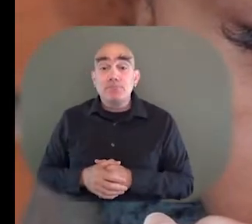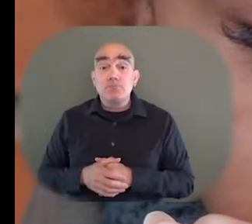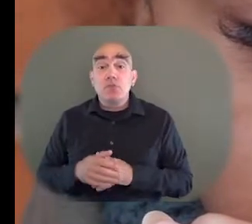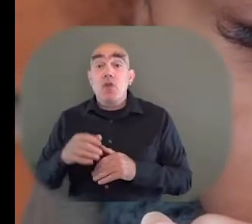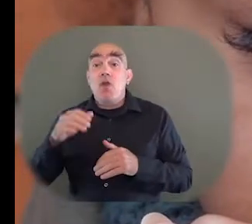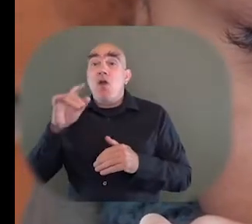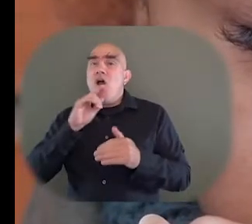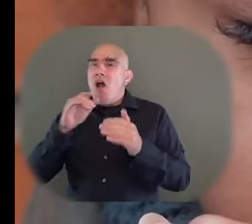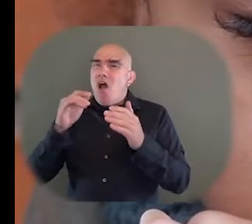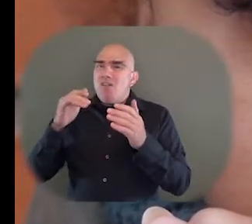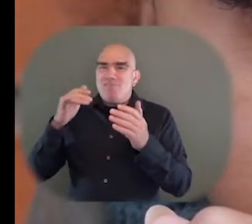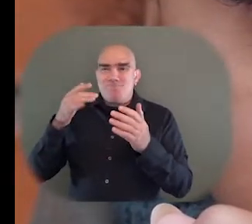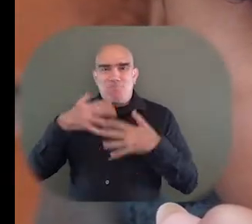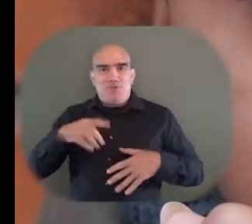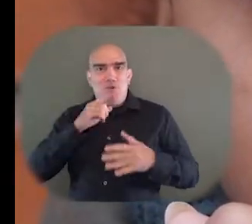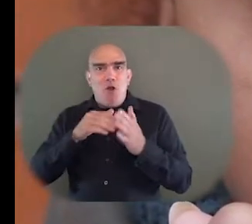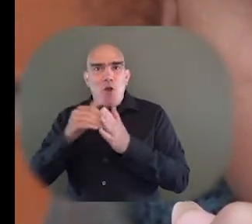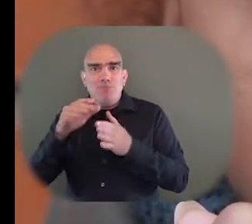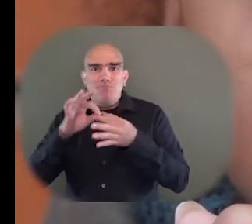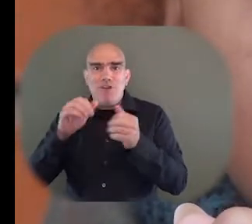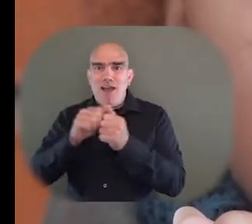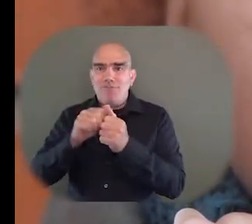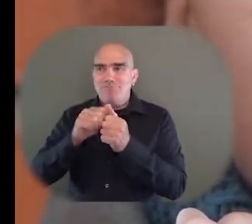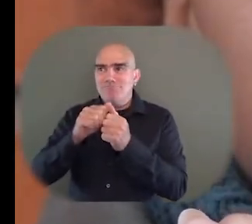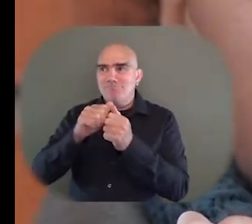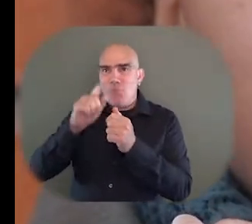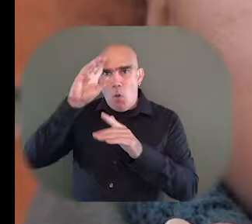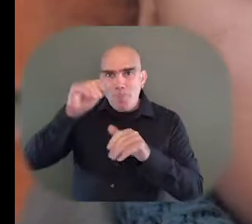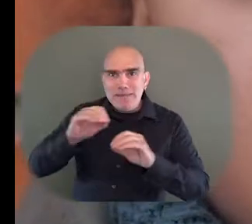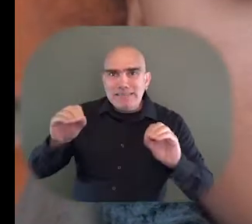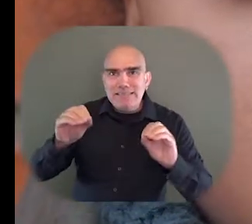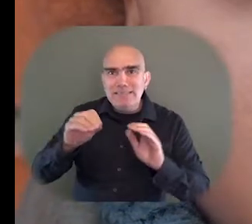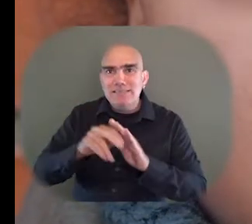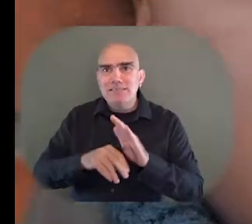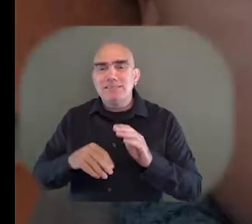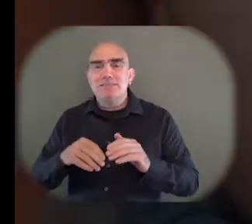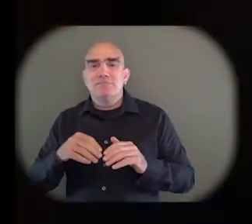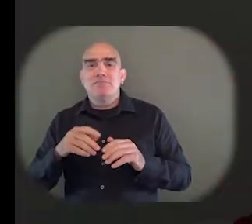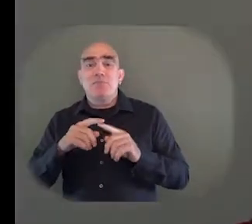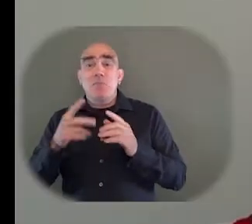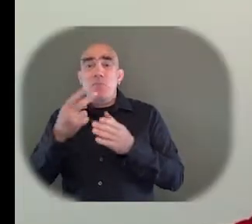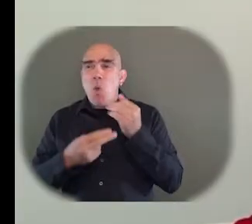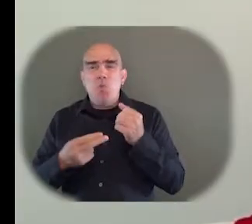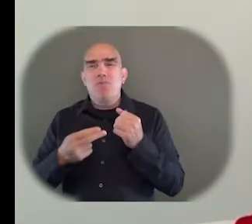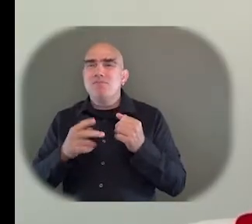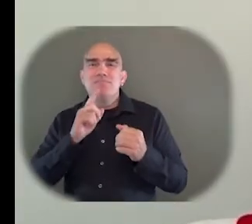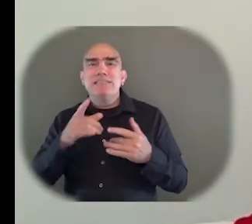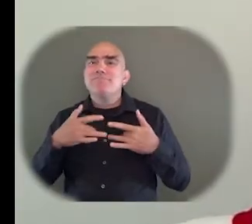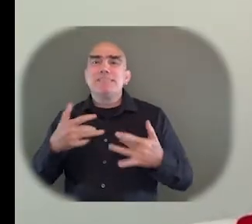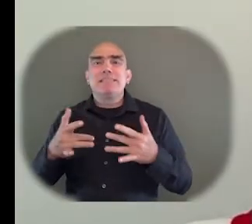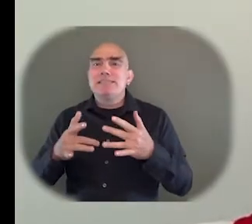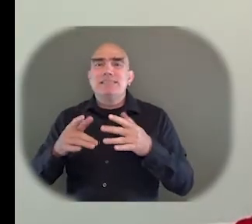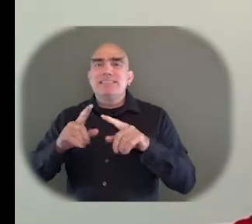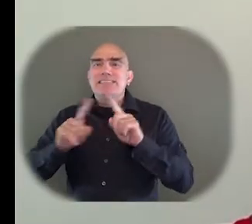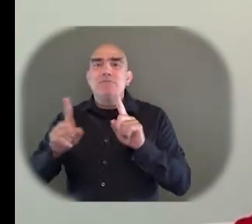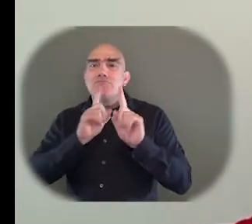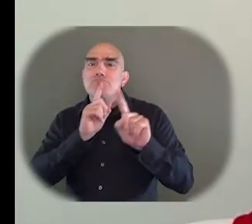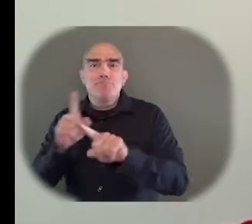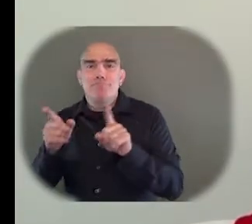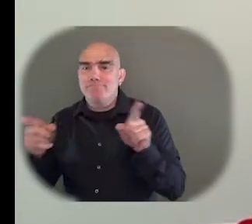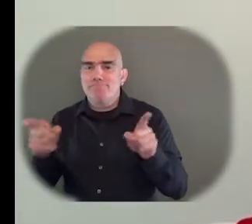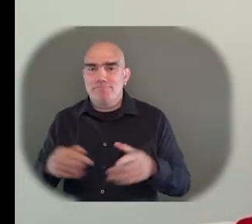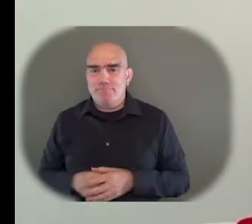as hopelessness, but both are just different flight responses. Fortunately, there is lots of hope for people